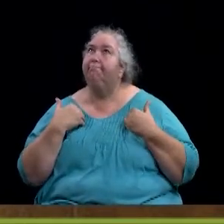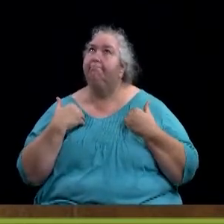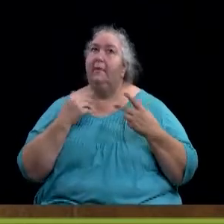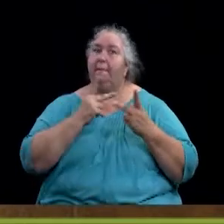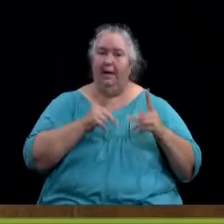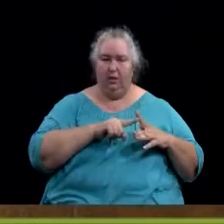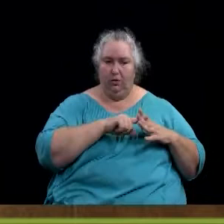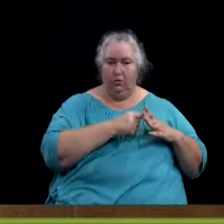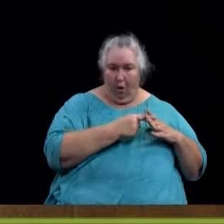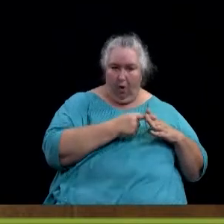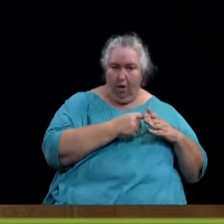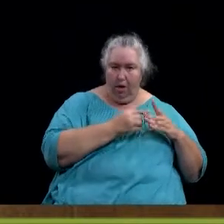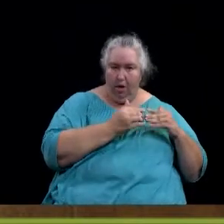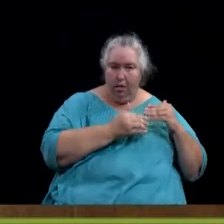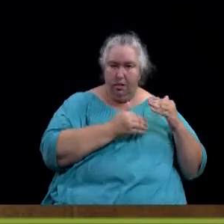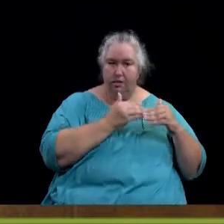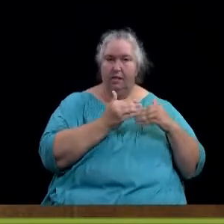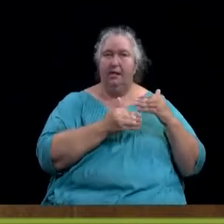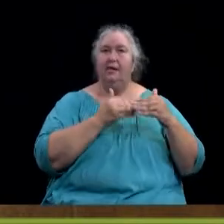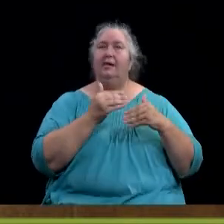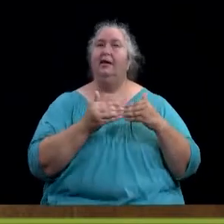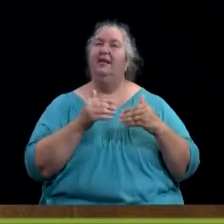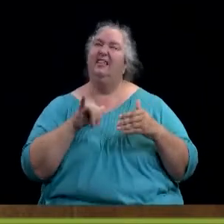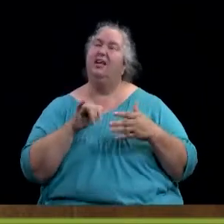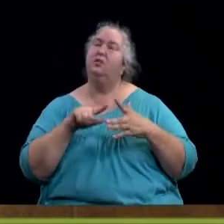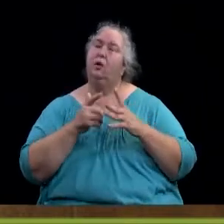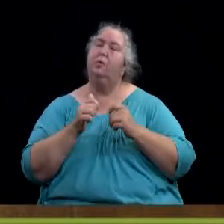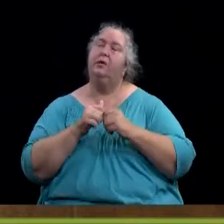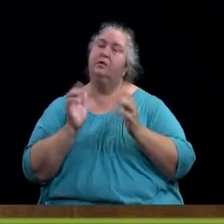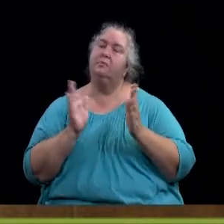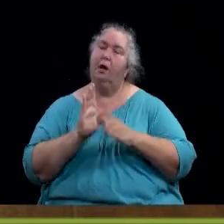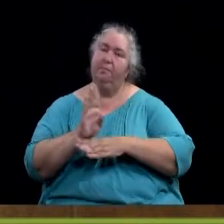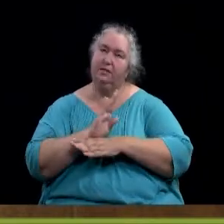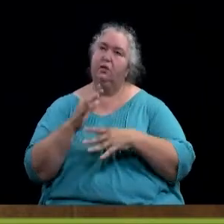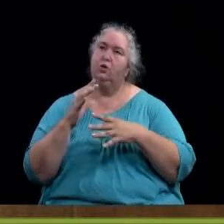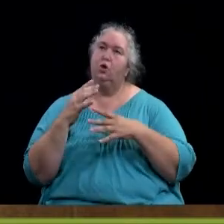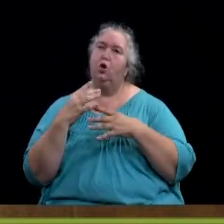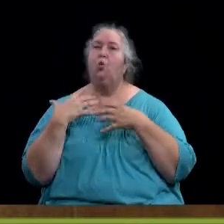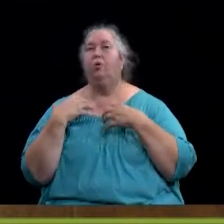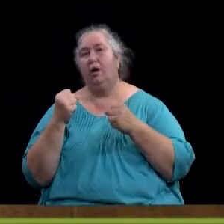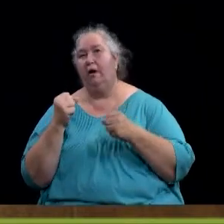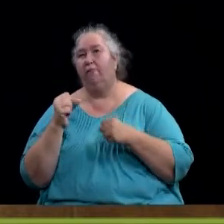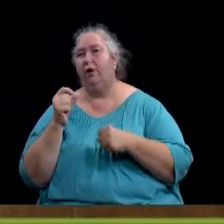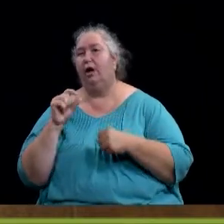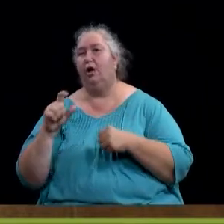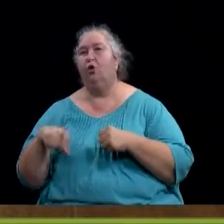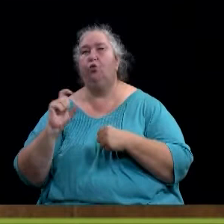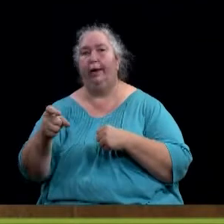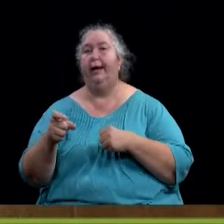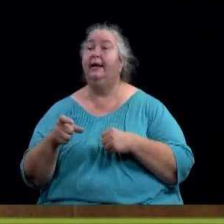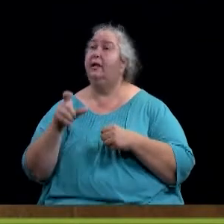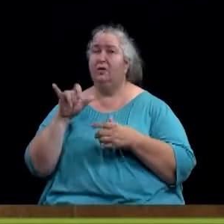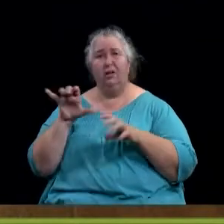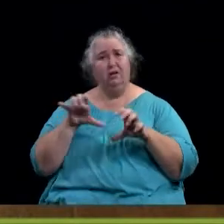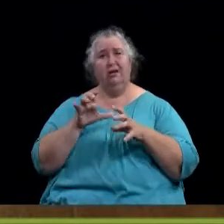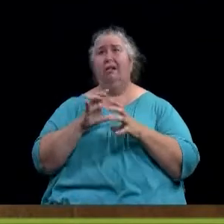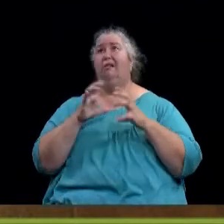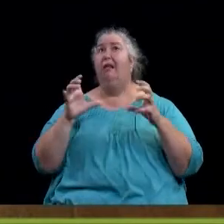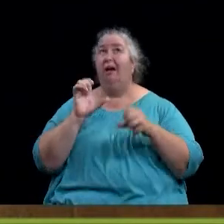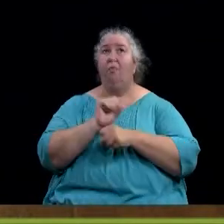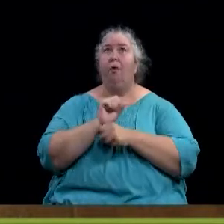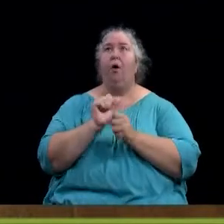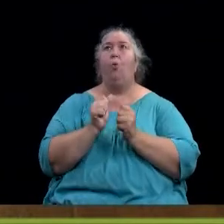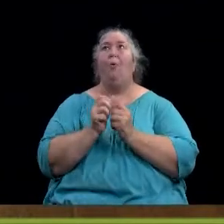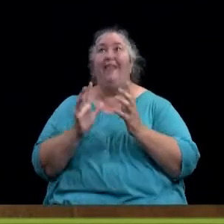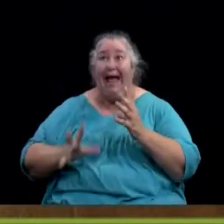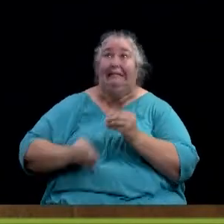business recovery grant. So you all have done a lion's share of work without adding. So that's to be applauded and amended. So